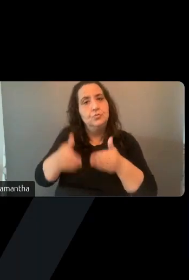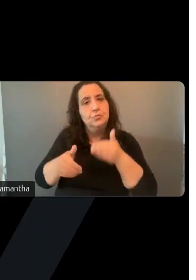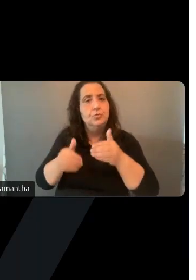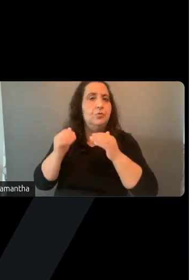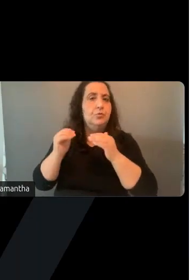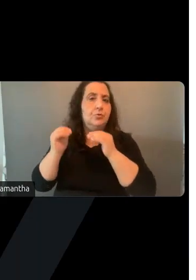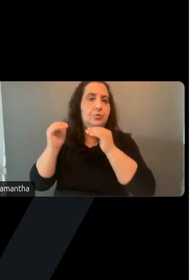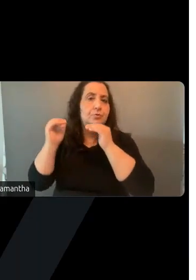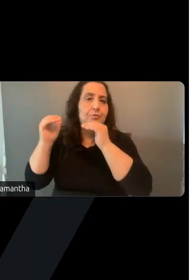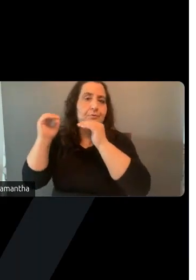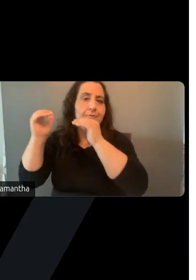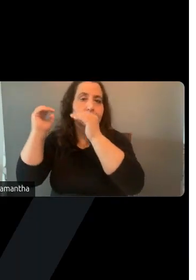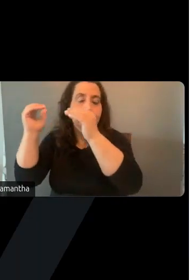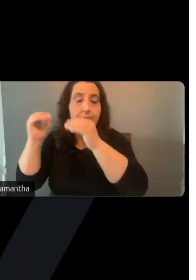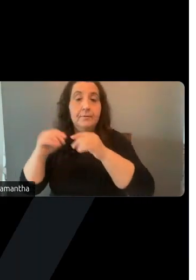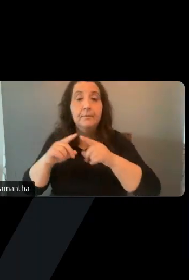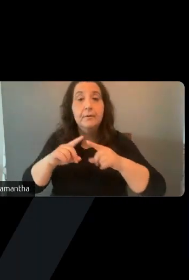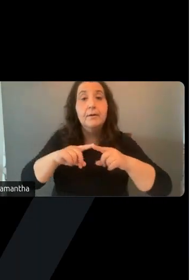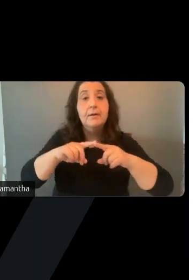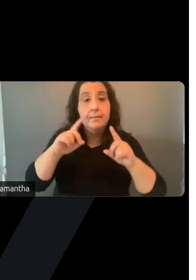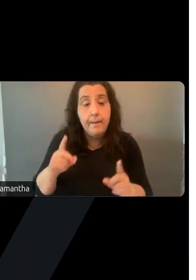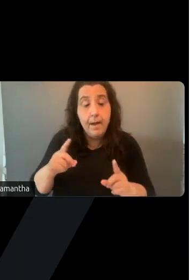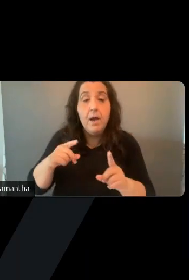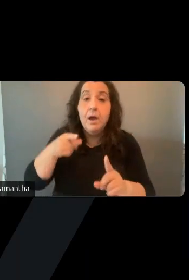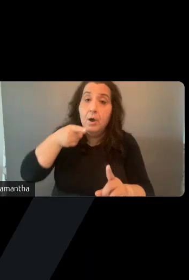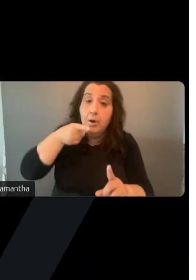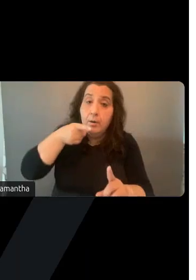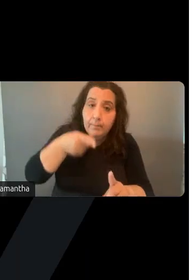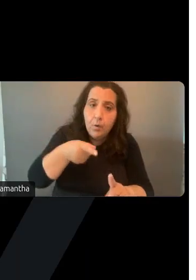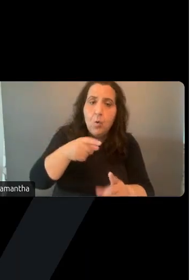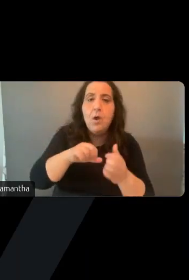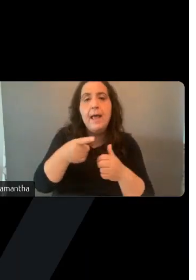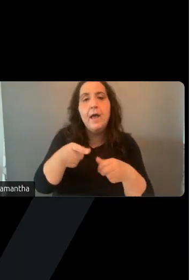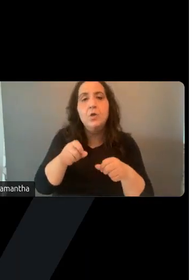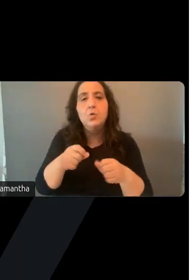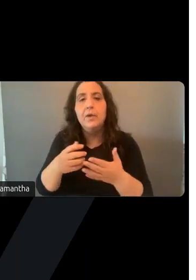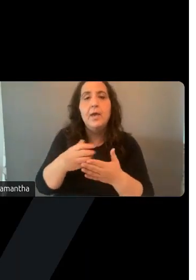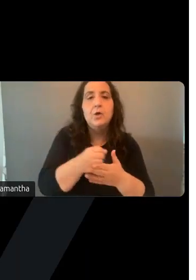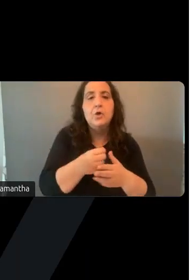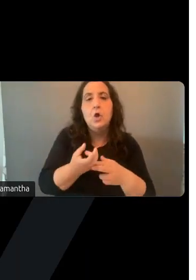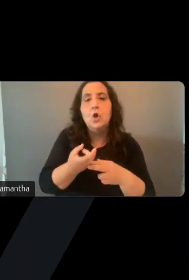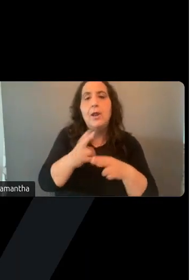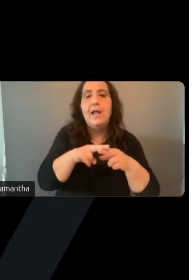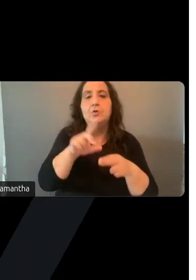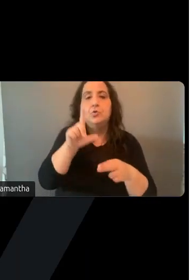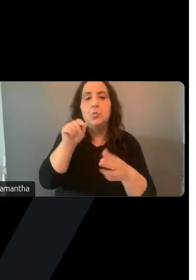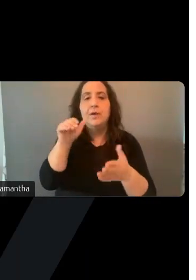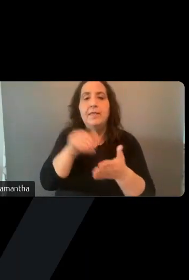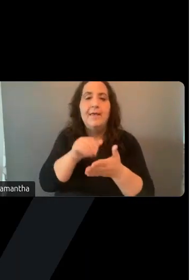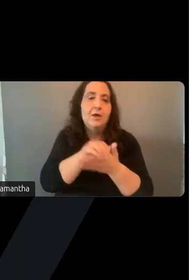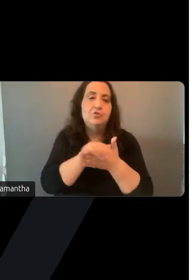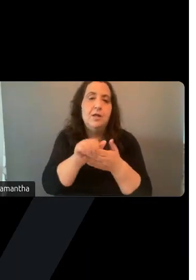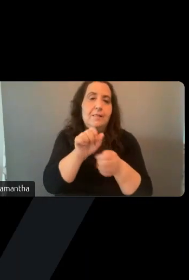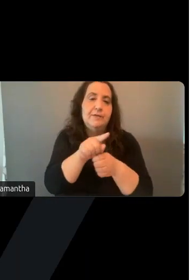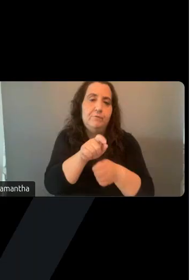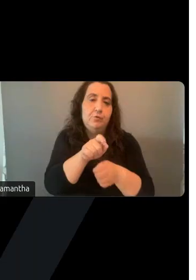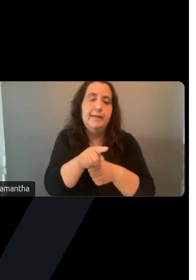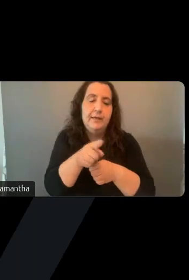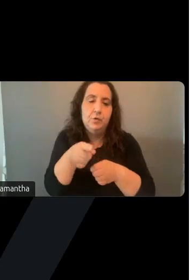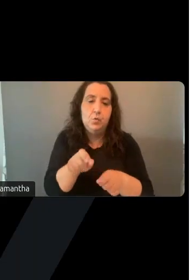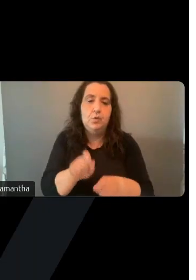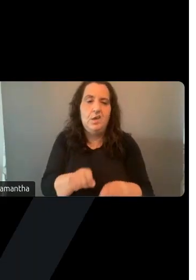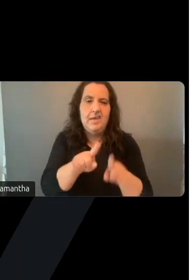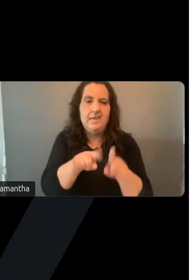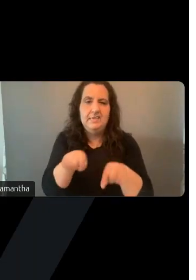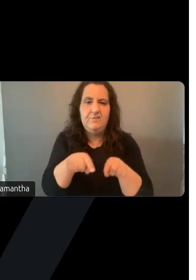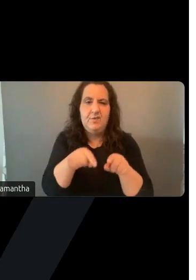but essentially it's a way to earn an additional $20,000 per year, up to $20,000.